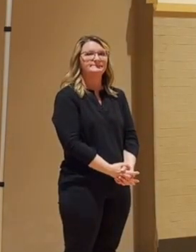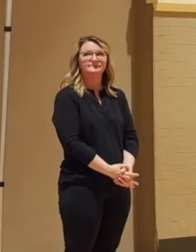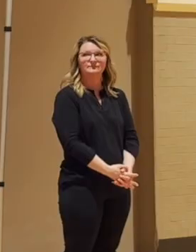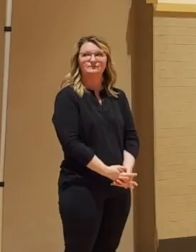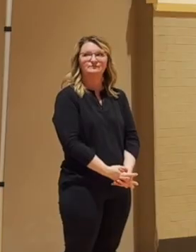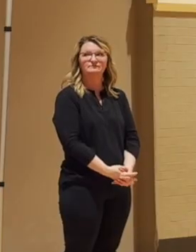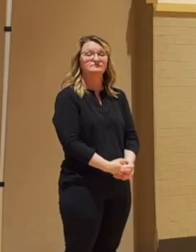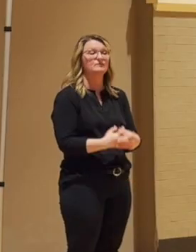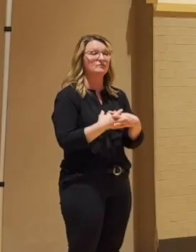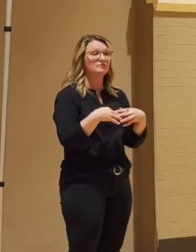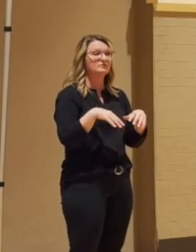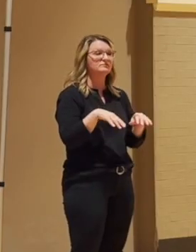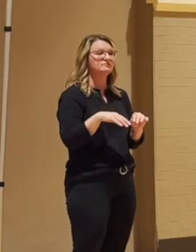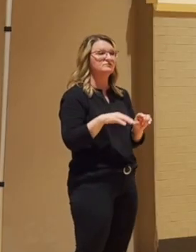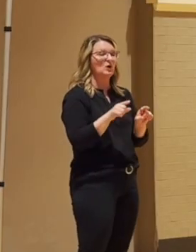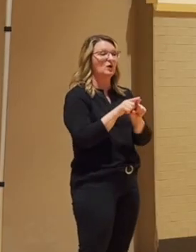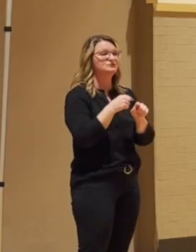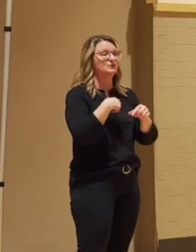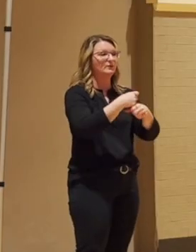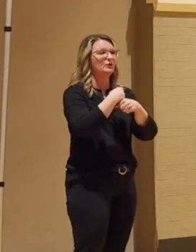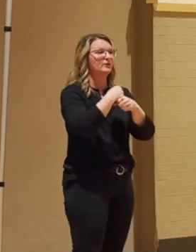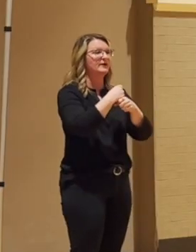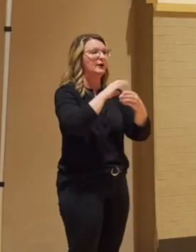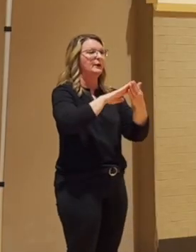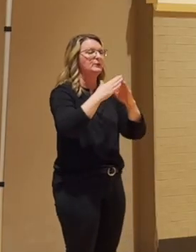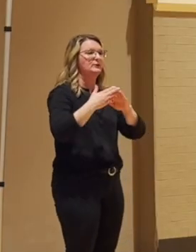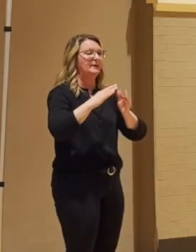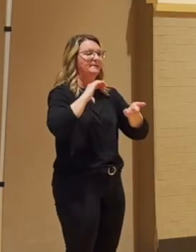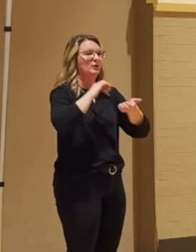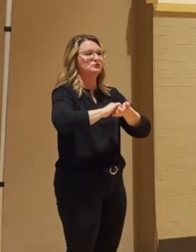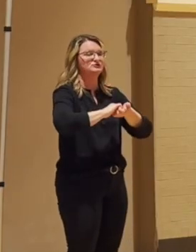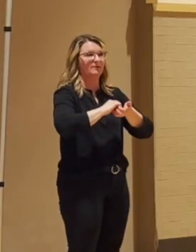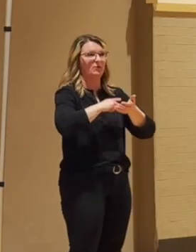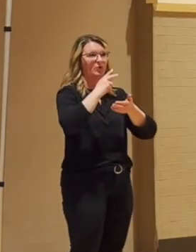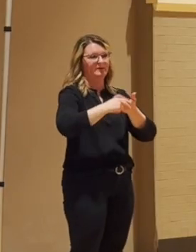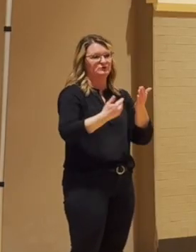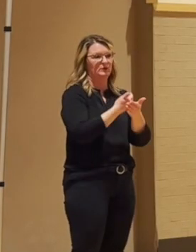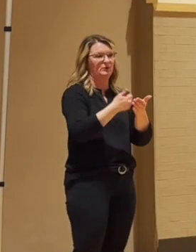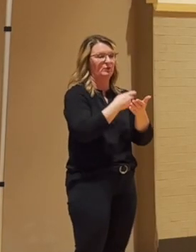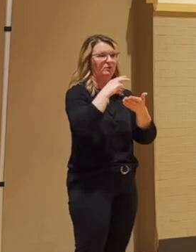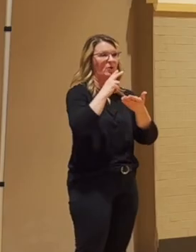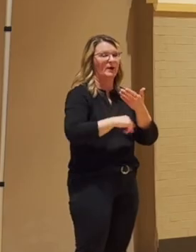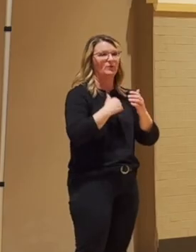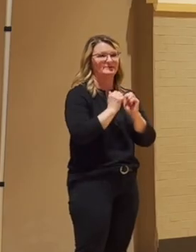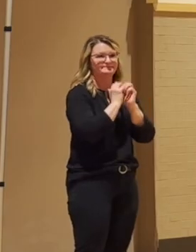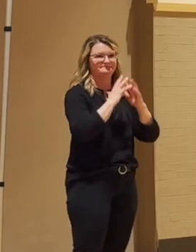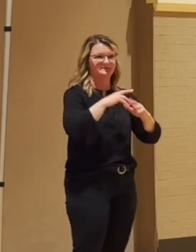we are also creating the community partnership program. So this is a new program that will be rolled out this year.